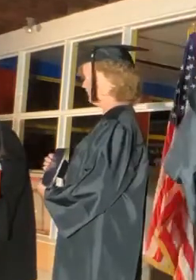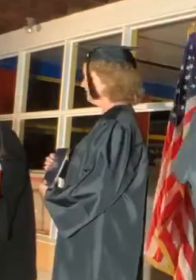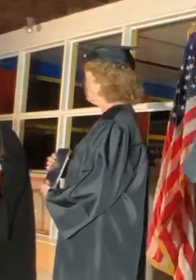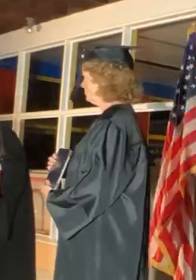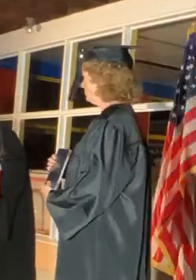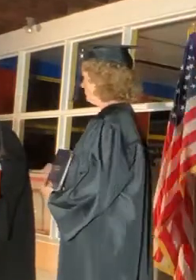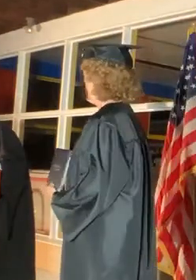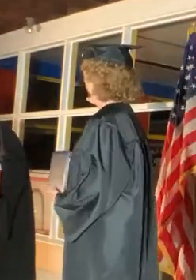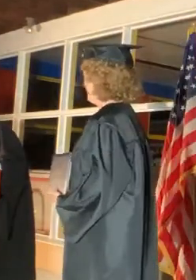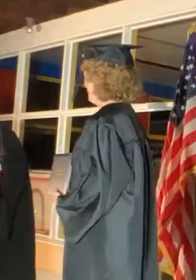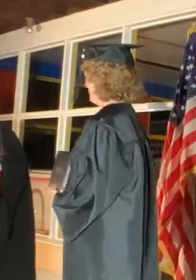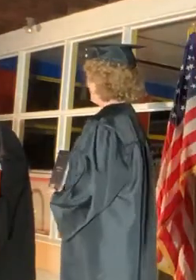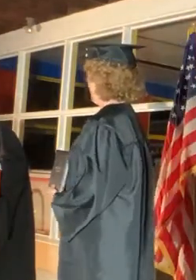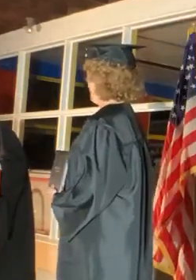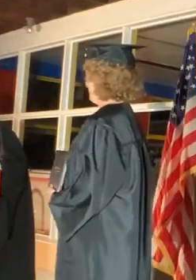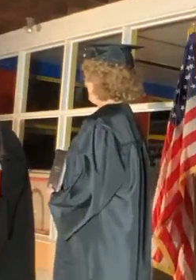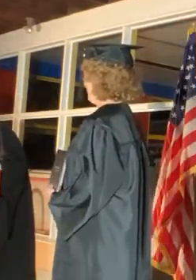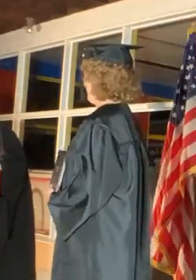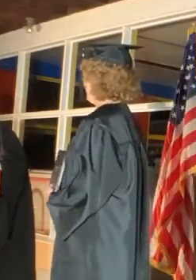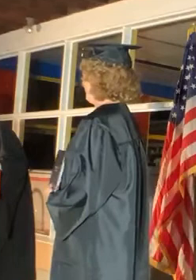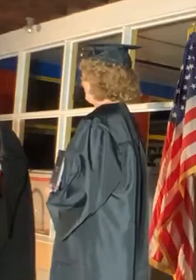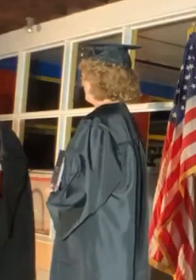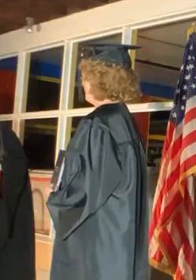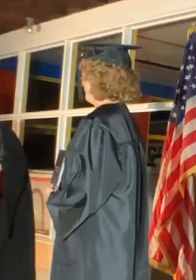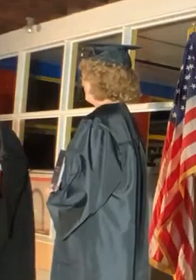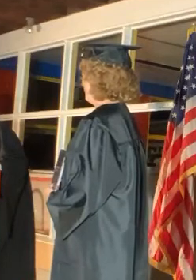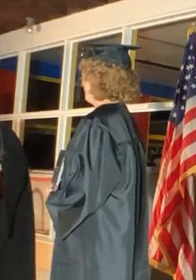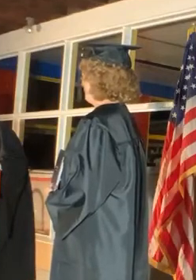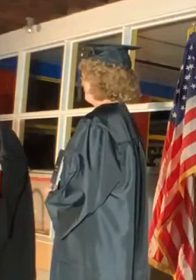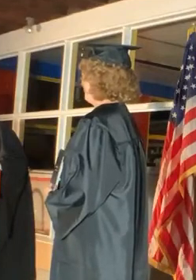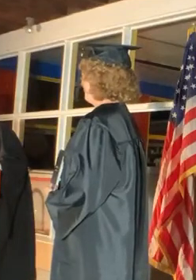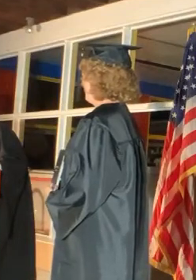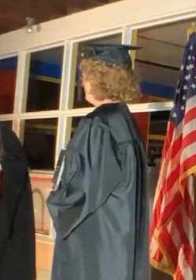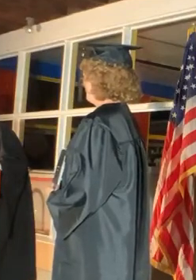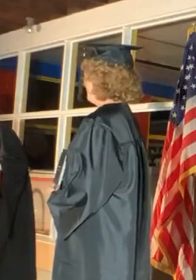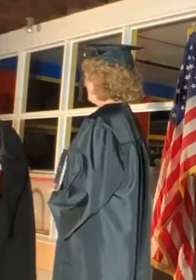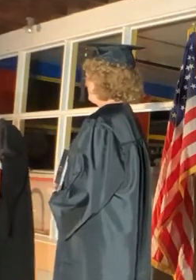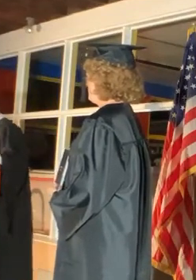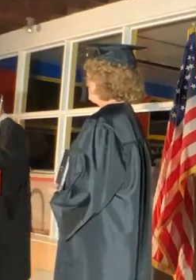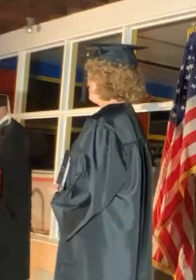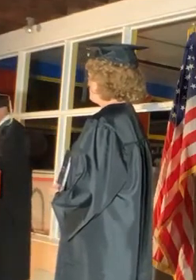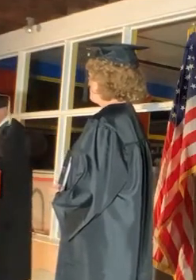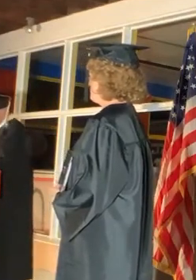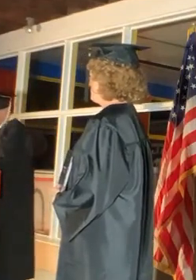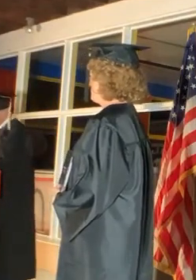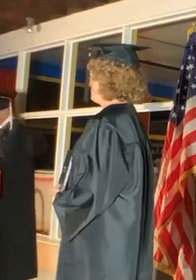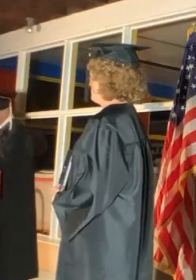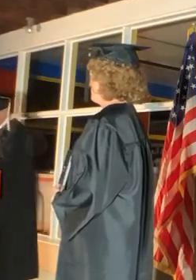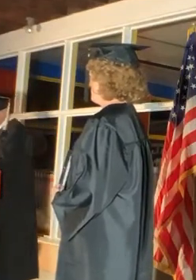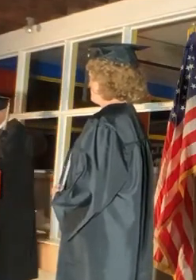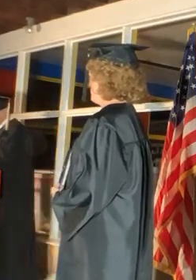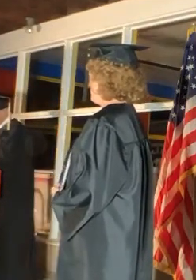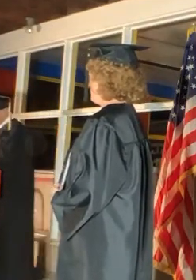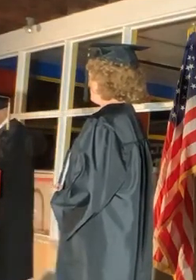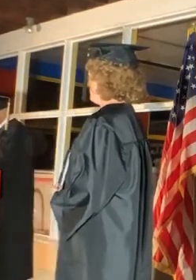Robert John Bruschini, diploma presented by Lori Bruschini.